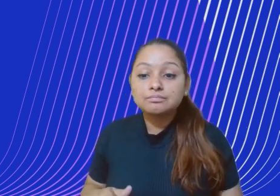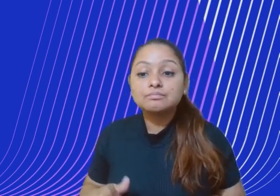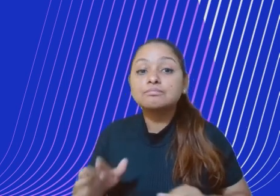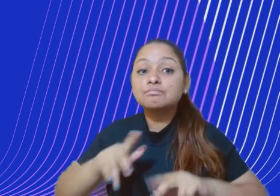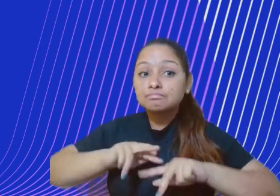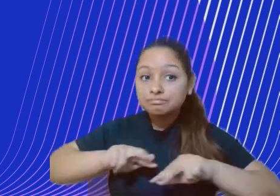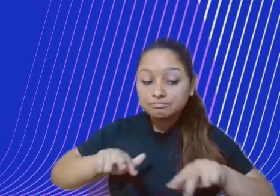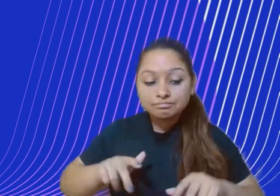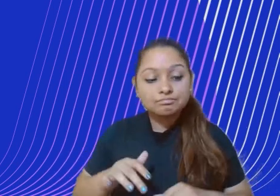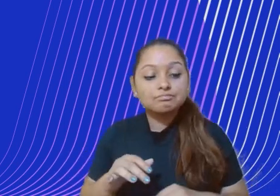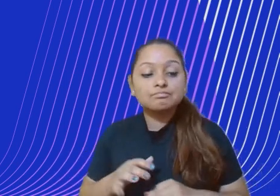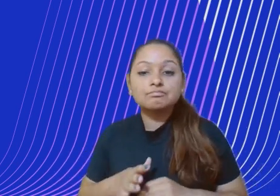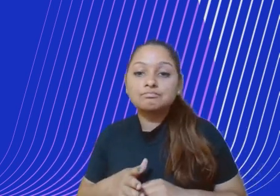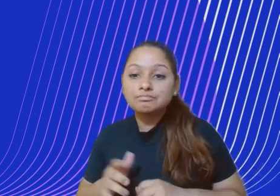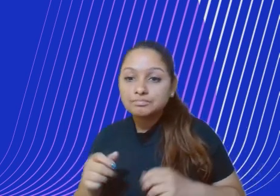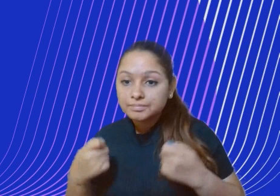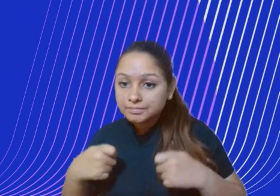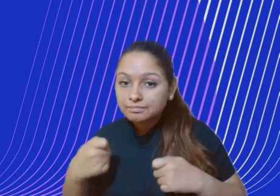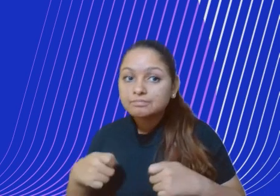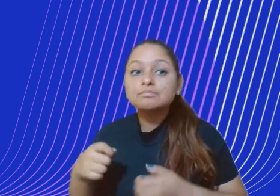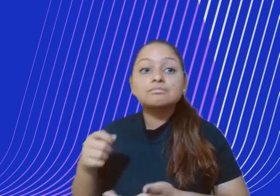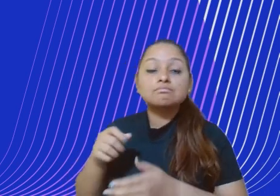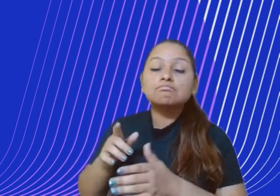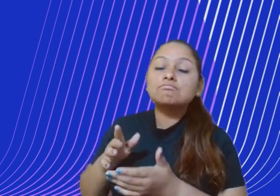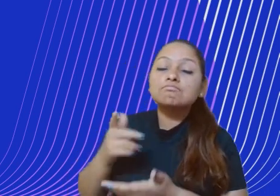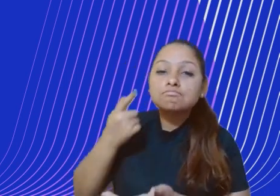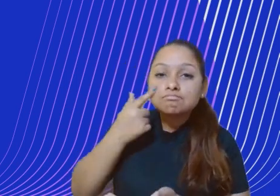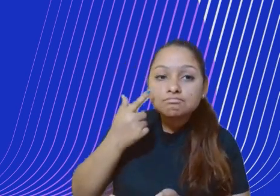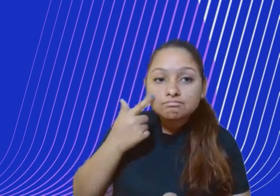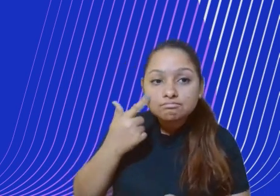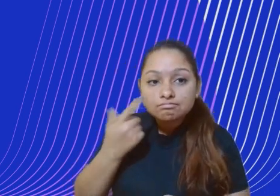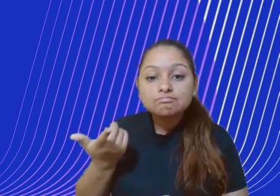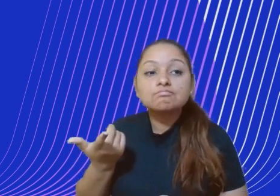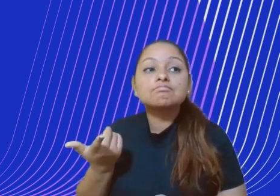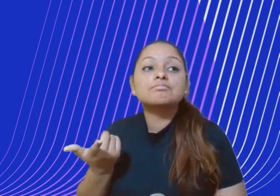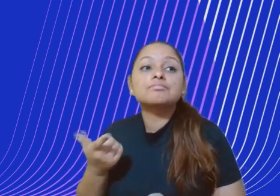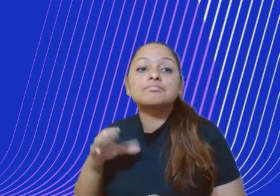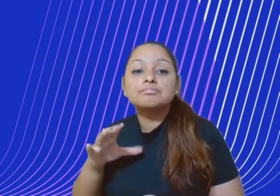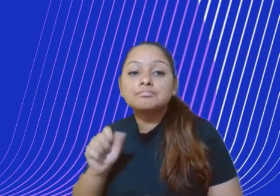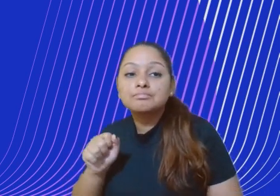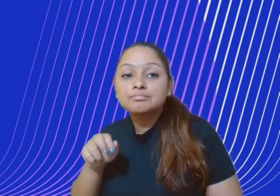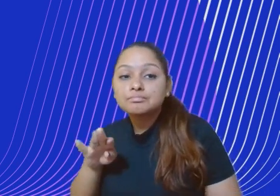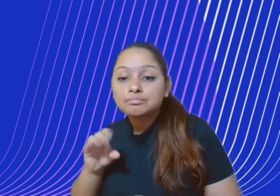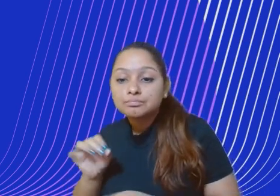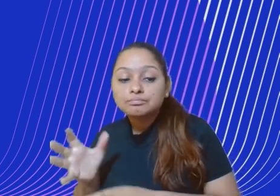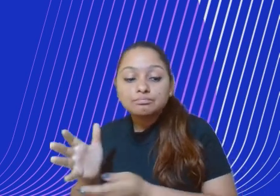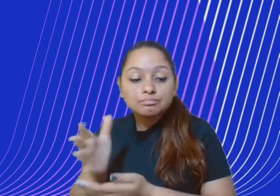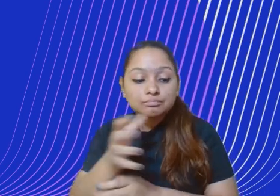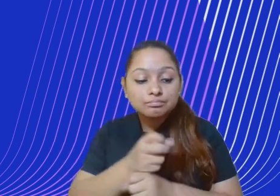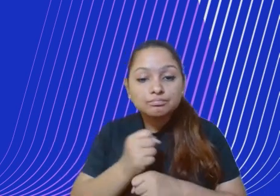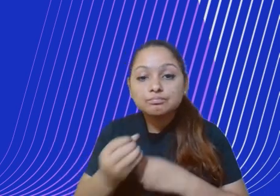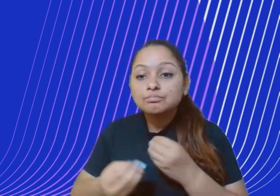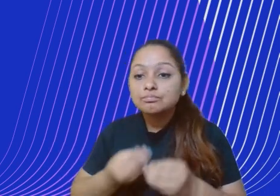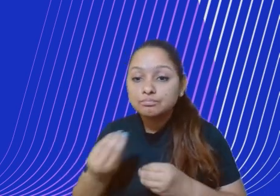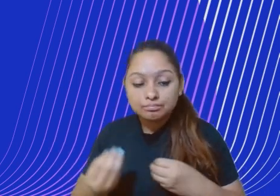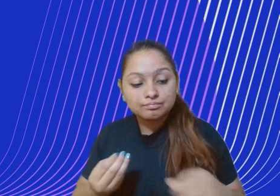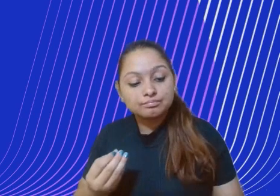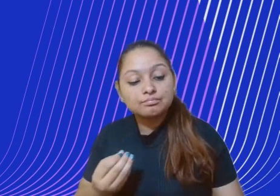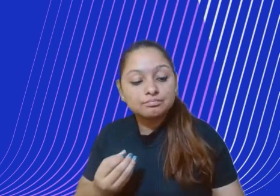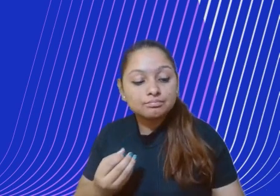this inventory process of accounting for the carbon and monitoring carbon is done manually. So now we